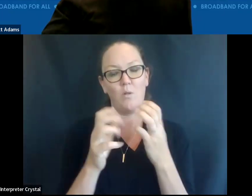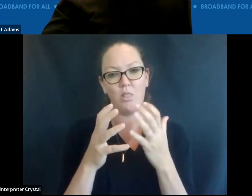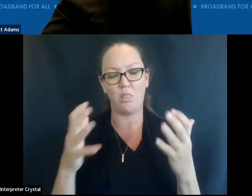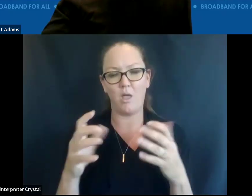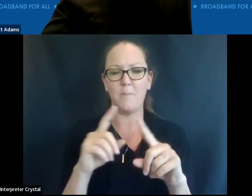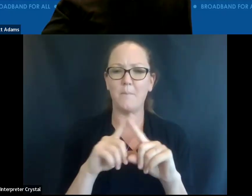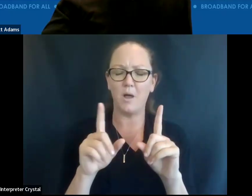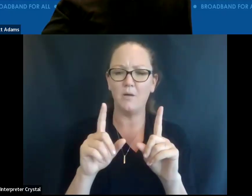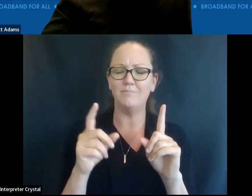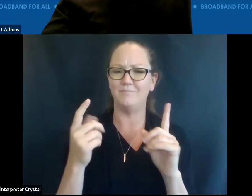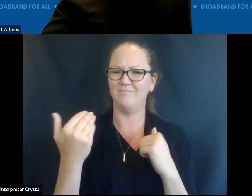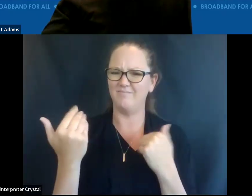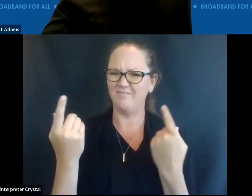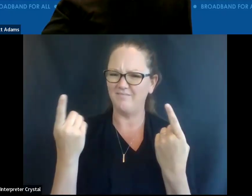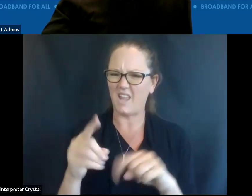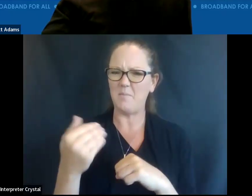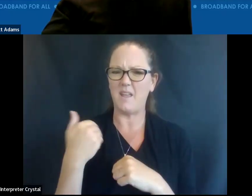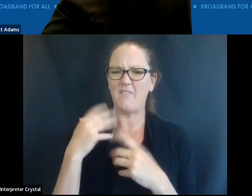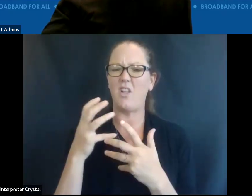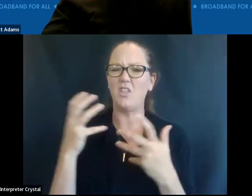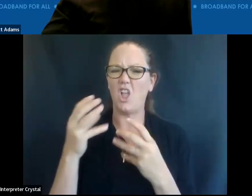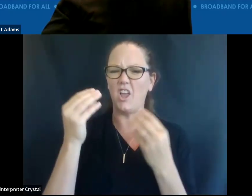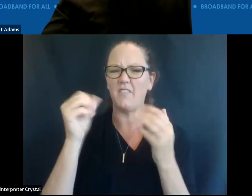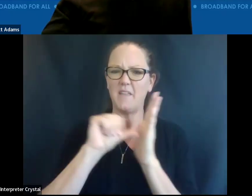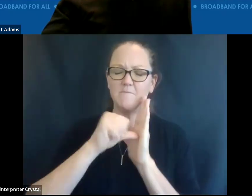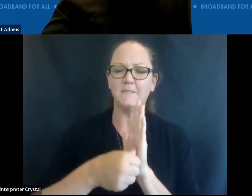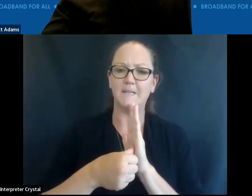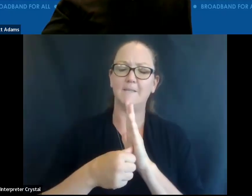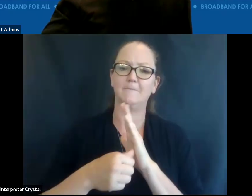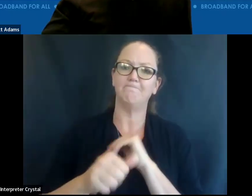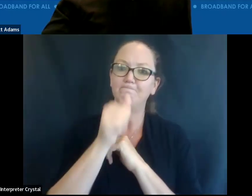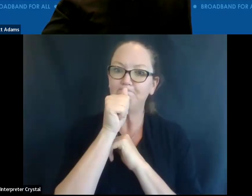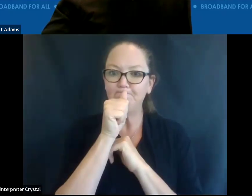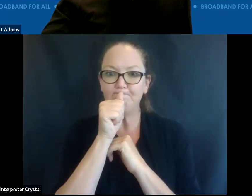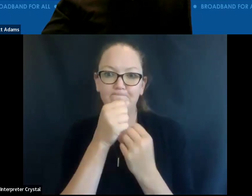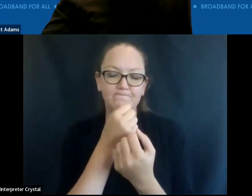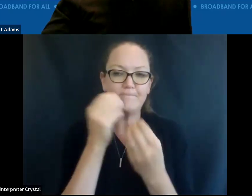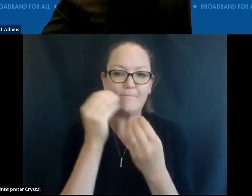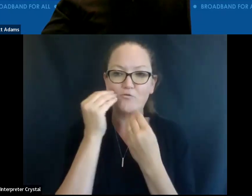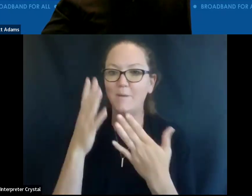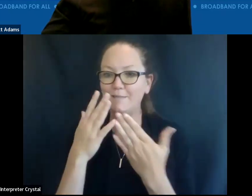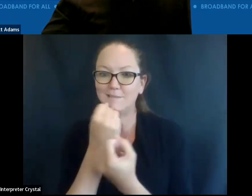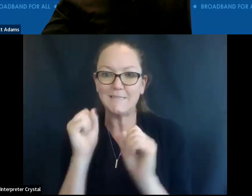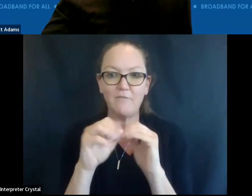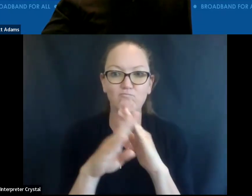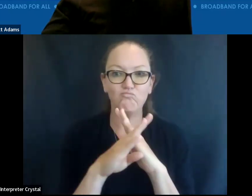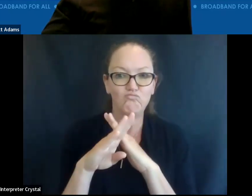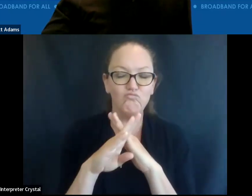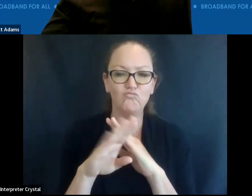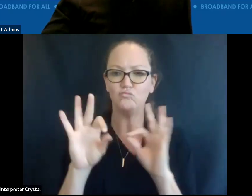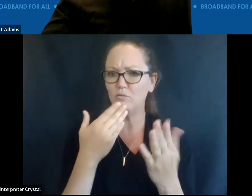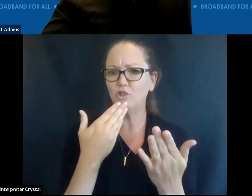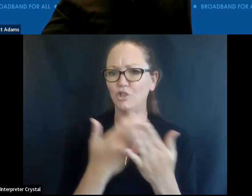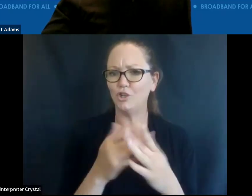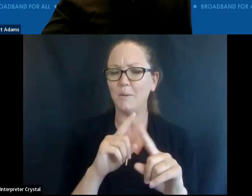we have a lot of emphasis on keeping information safe and which is good. It's very, very good. But we really never have any